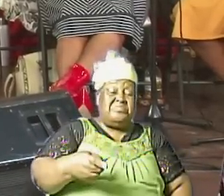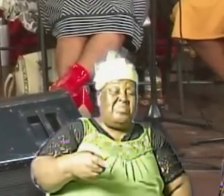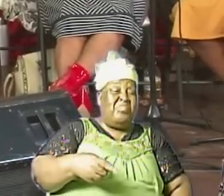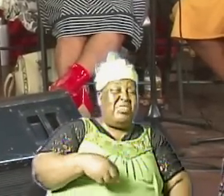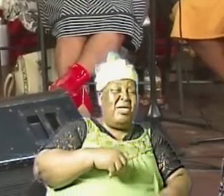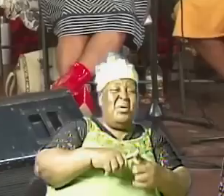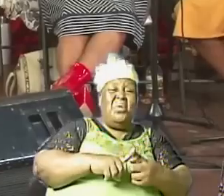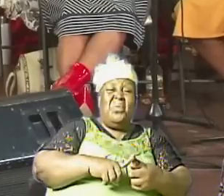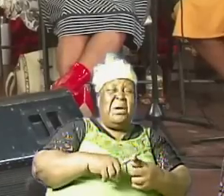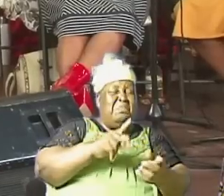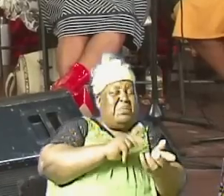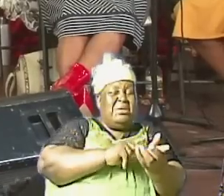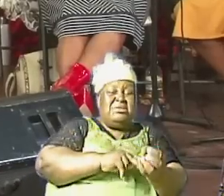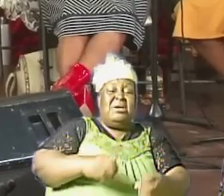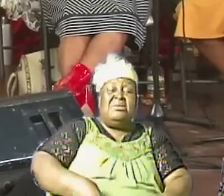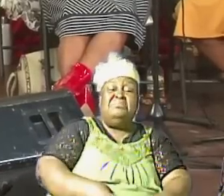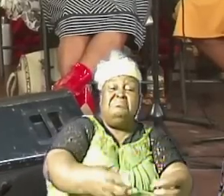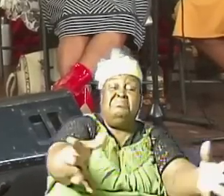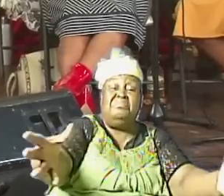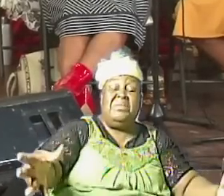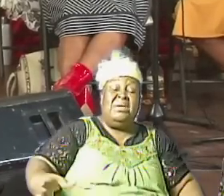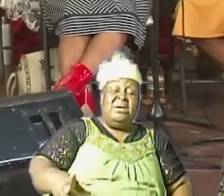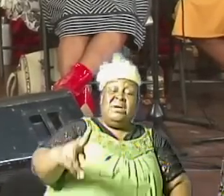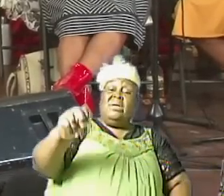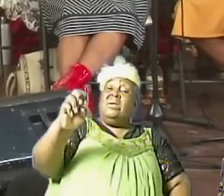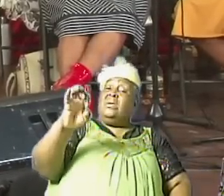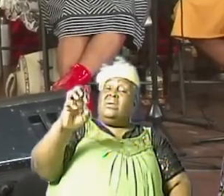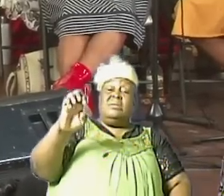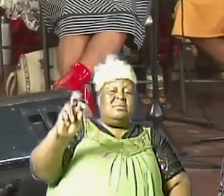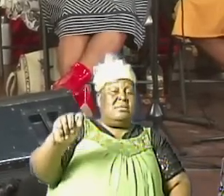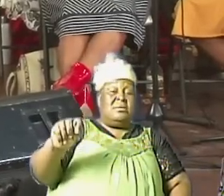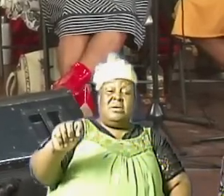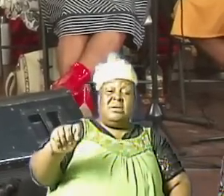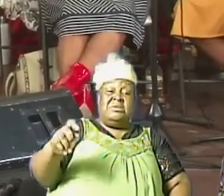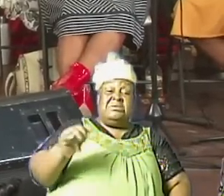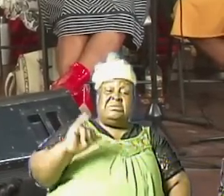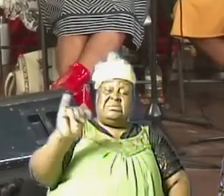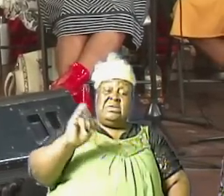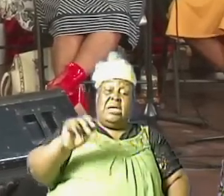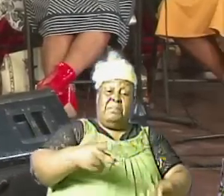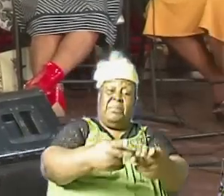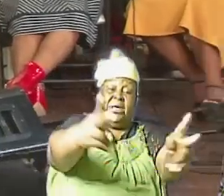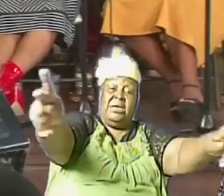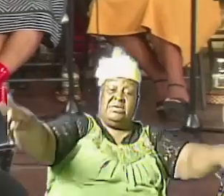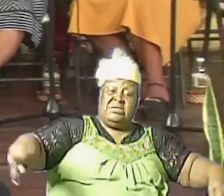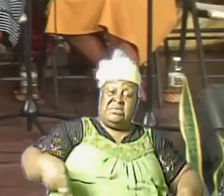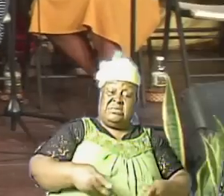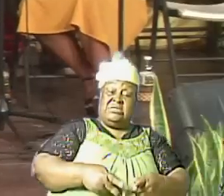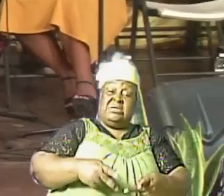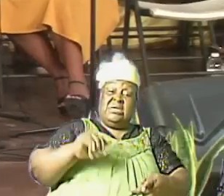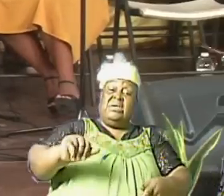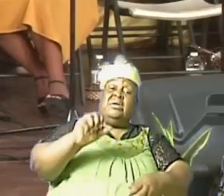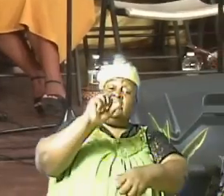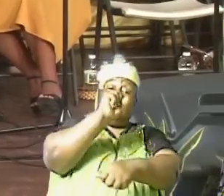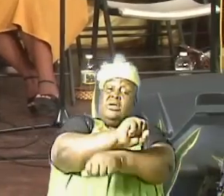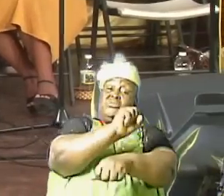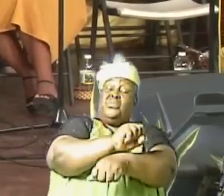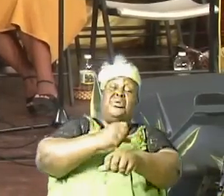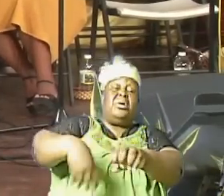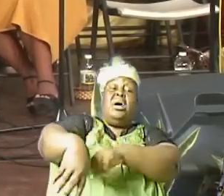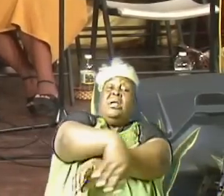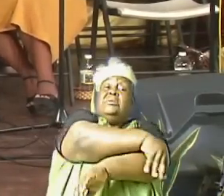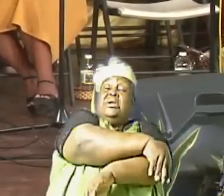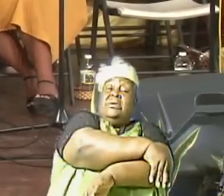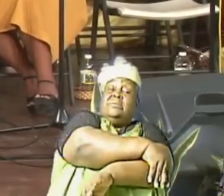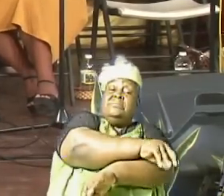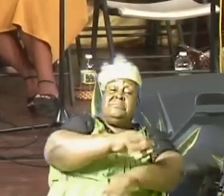said, when he let down his net at the same place that he was toiling